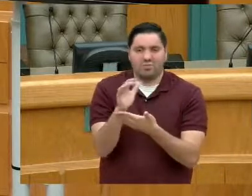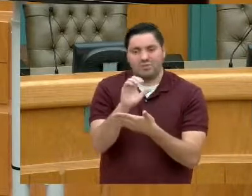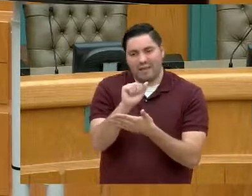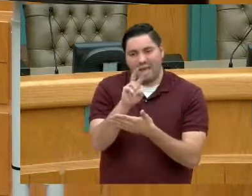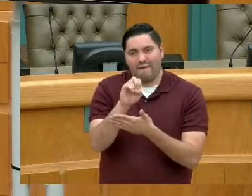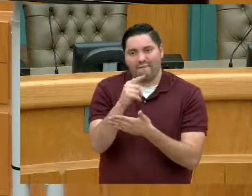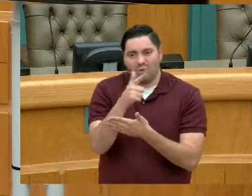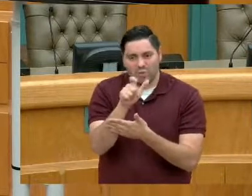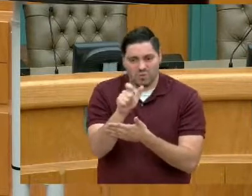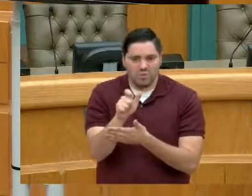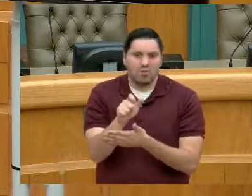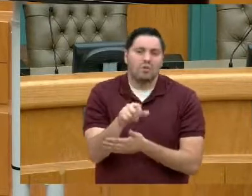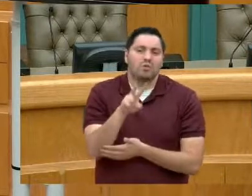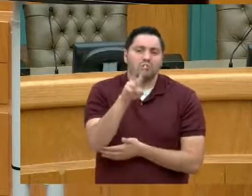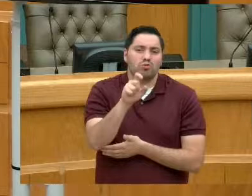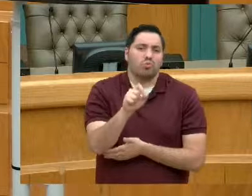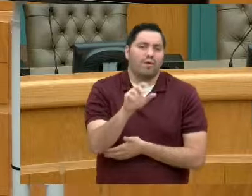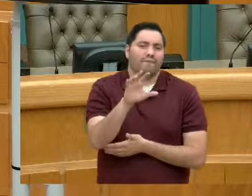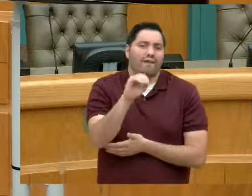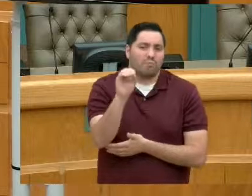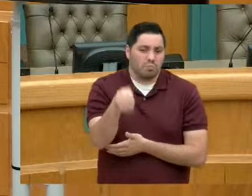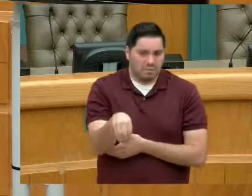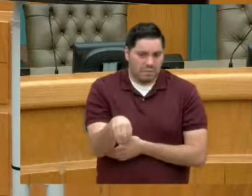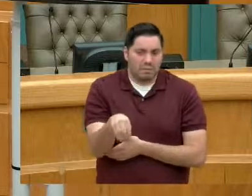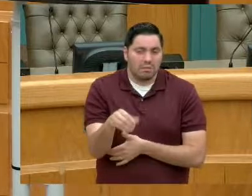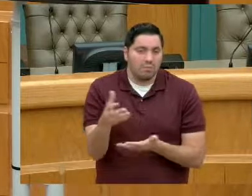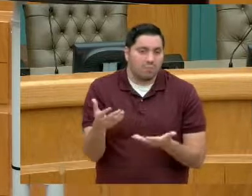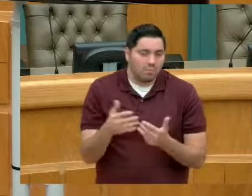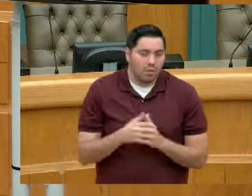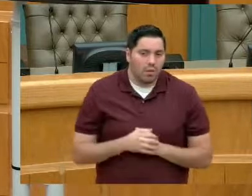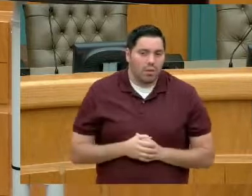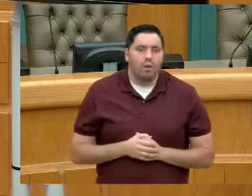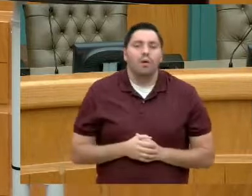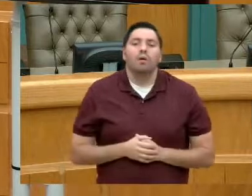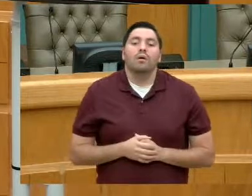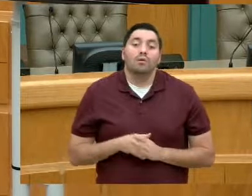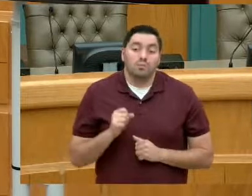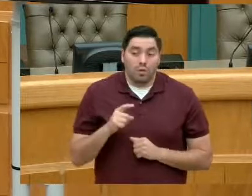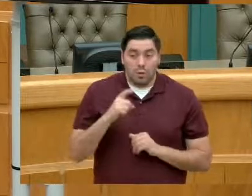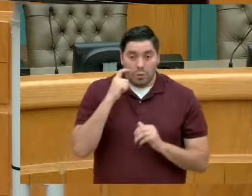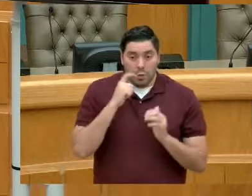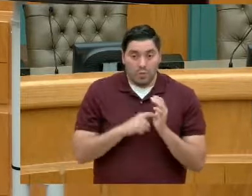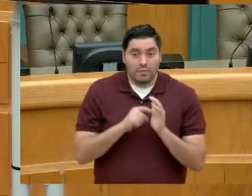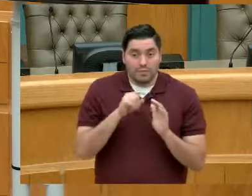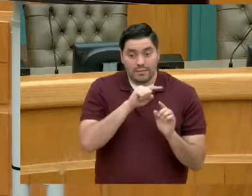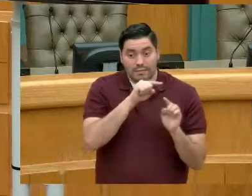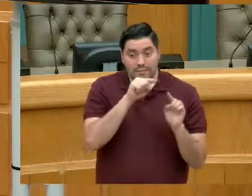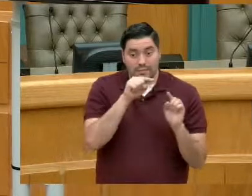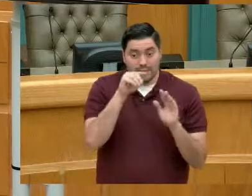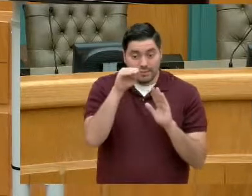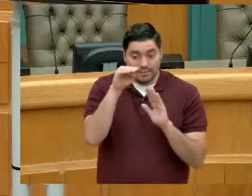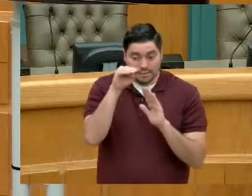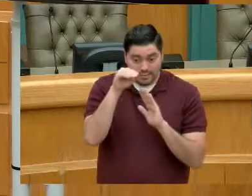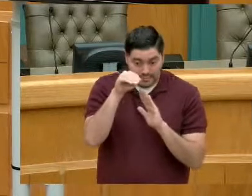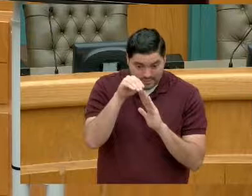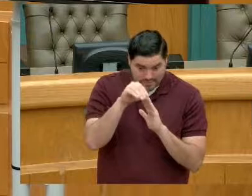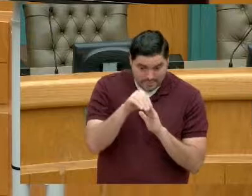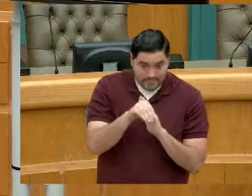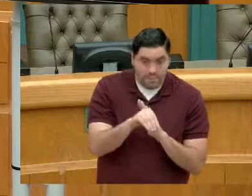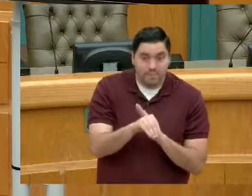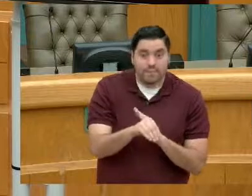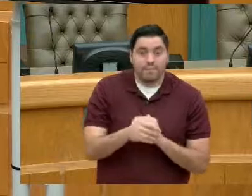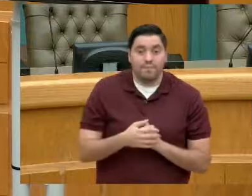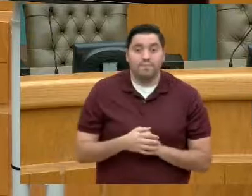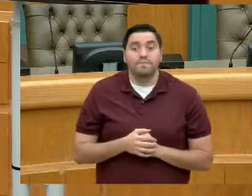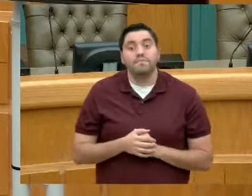week it just dipped below the 3%, so it's continually and steadily dropping, which is a good thing. We're testing more people, but